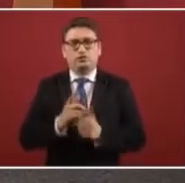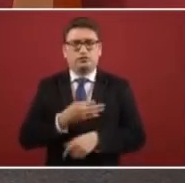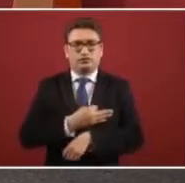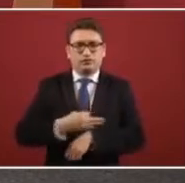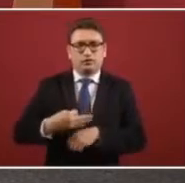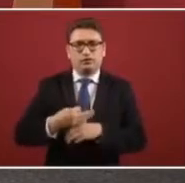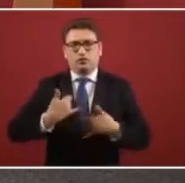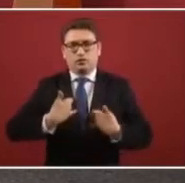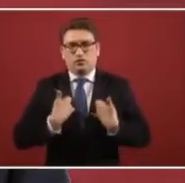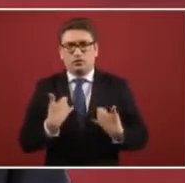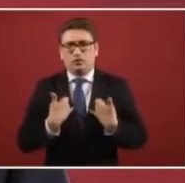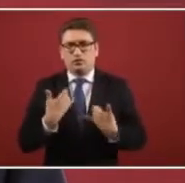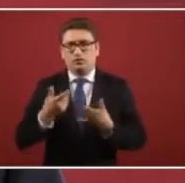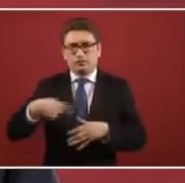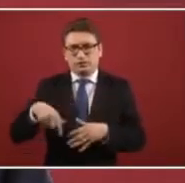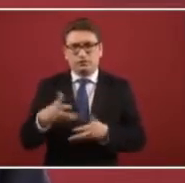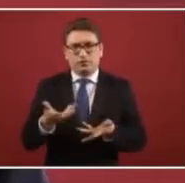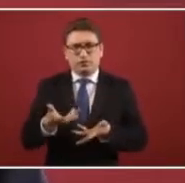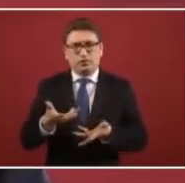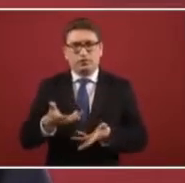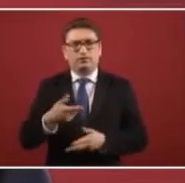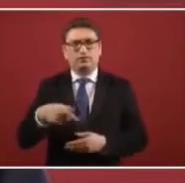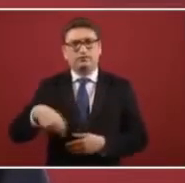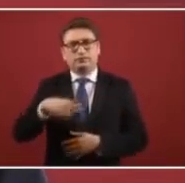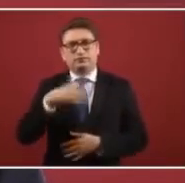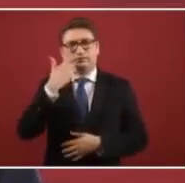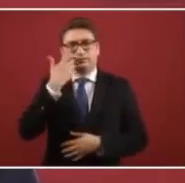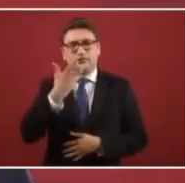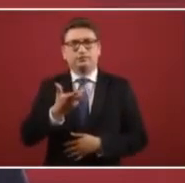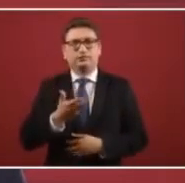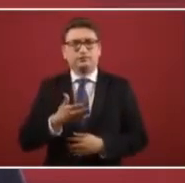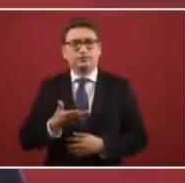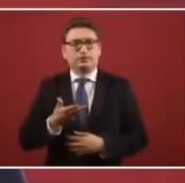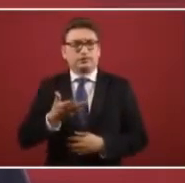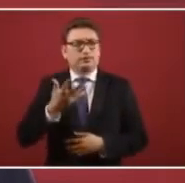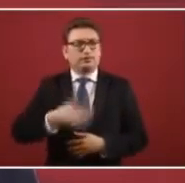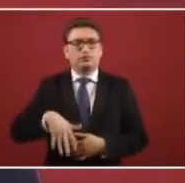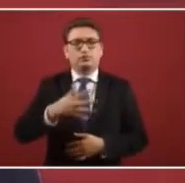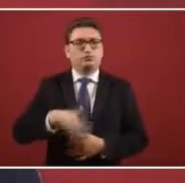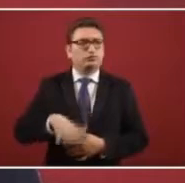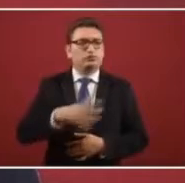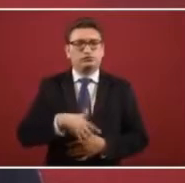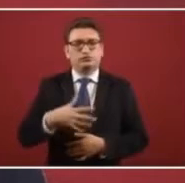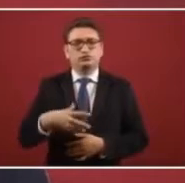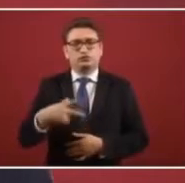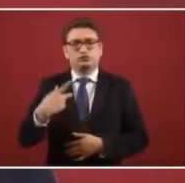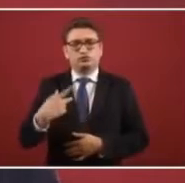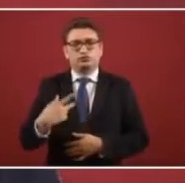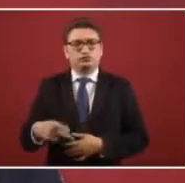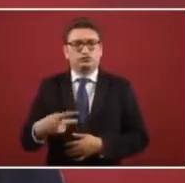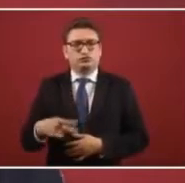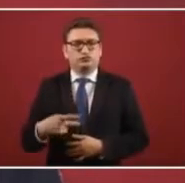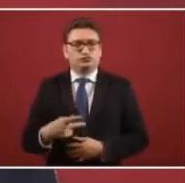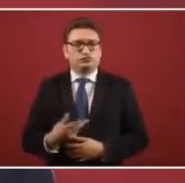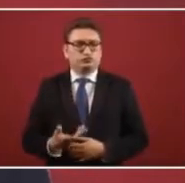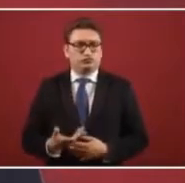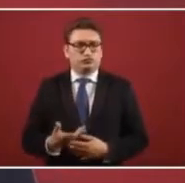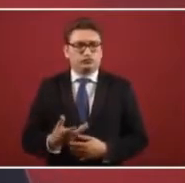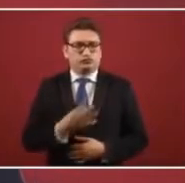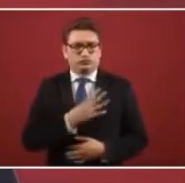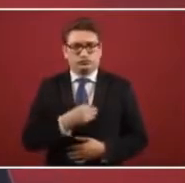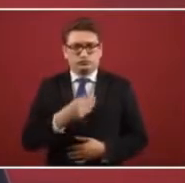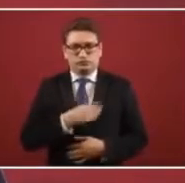the family, de los jóvenes, for the youth que quieren, that are trying to find a